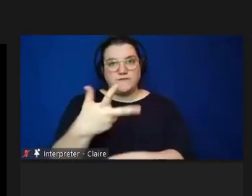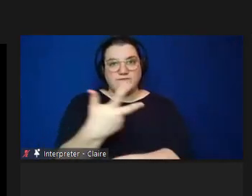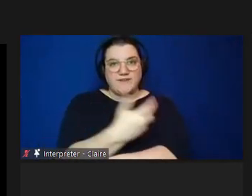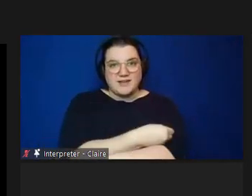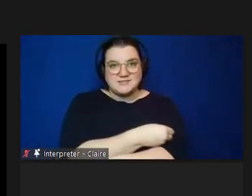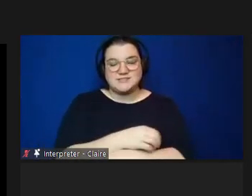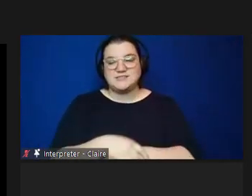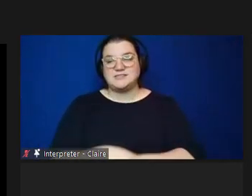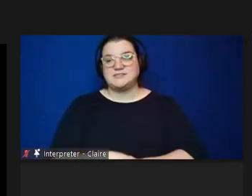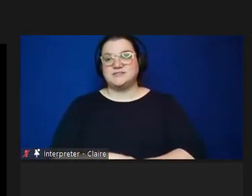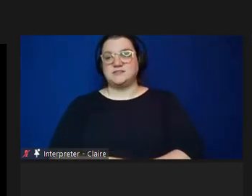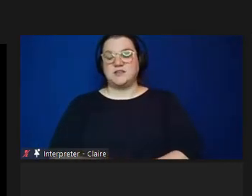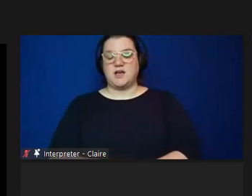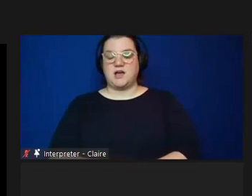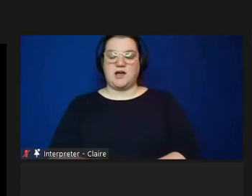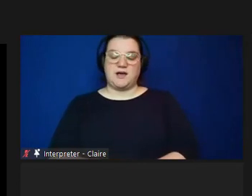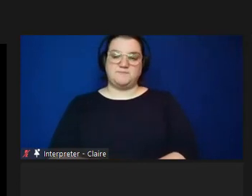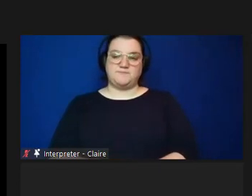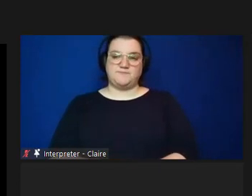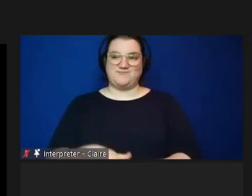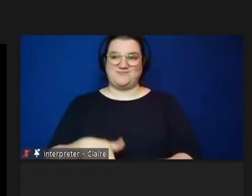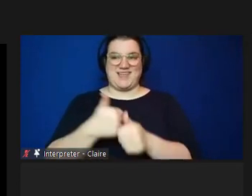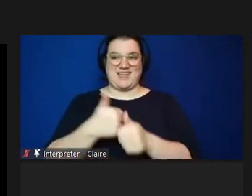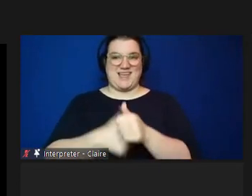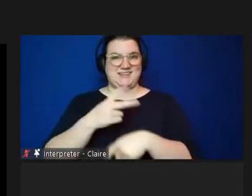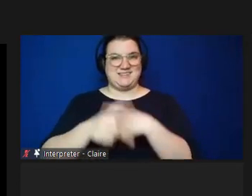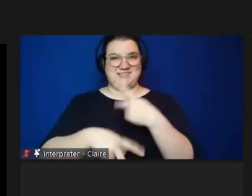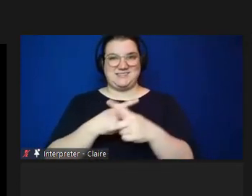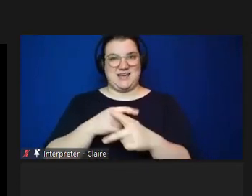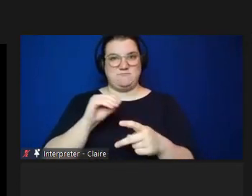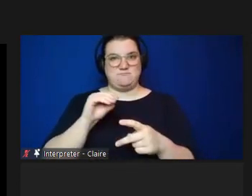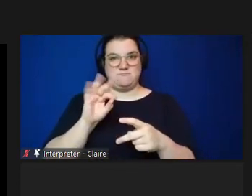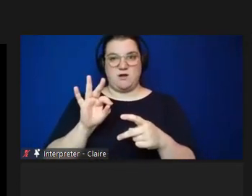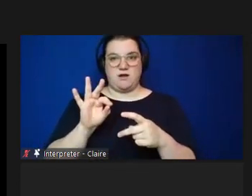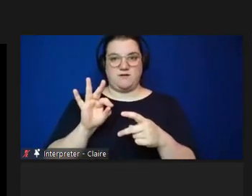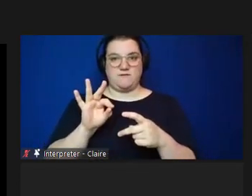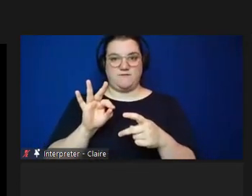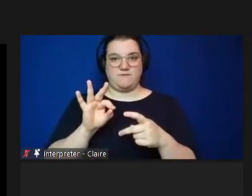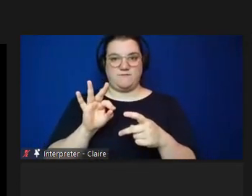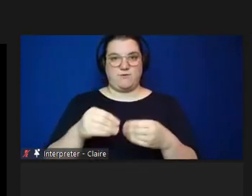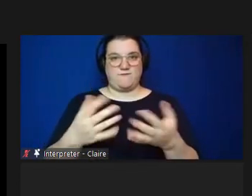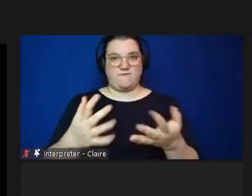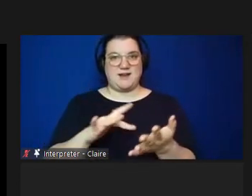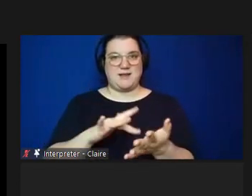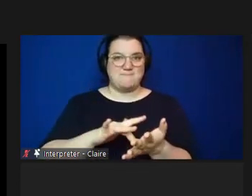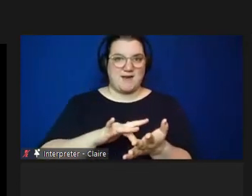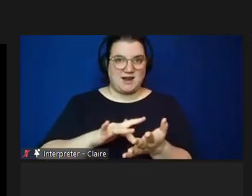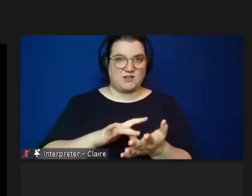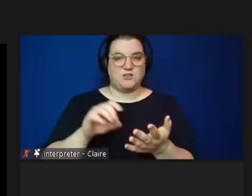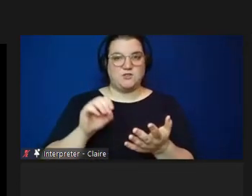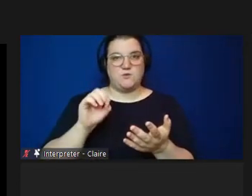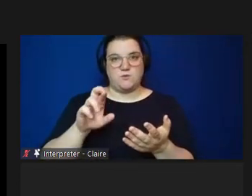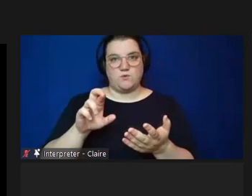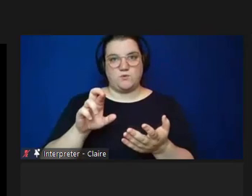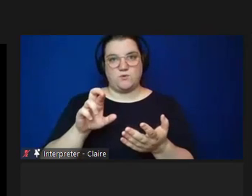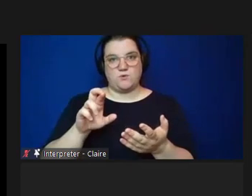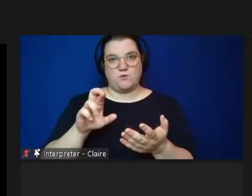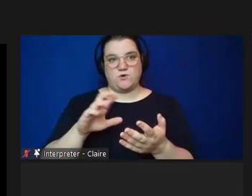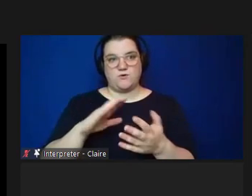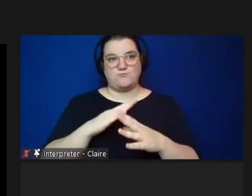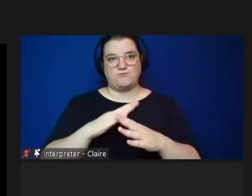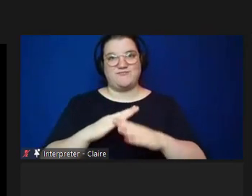vaccines, any type of providing medical or